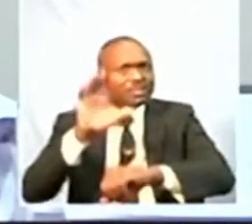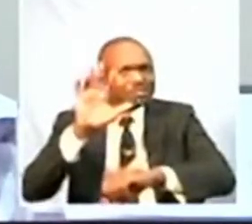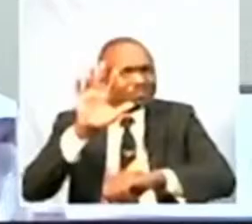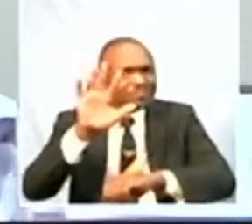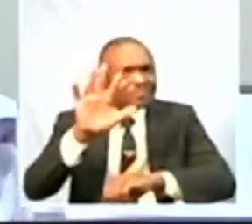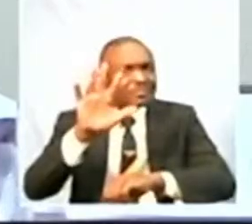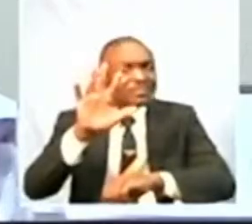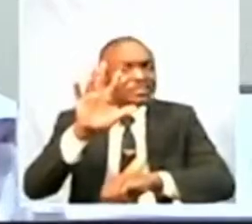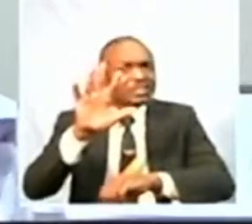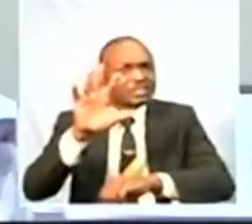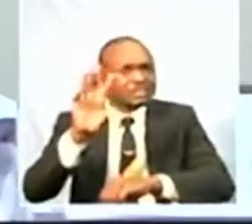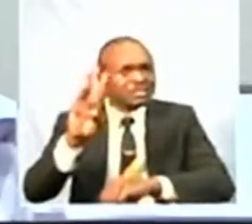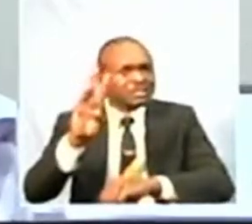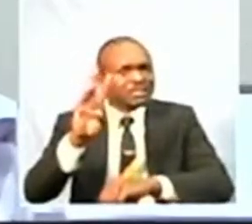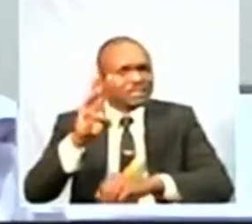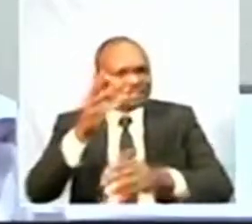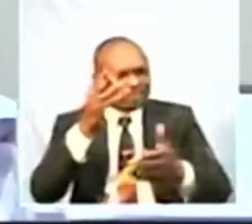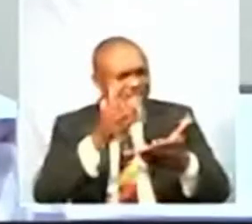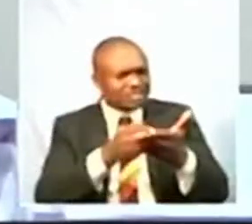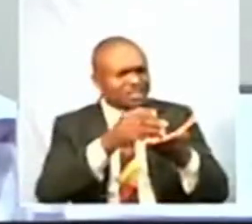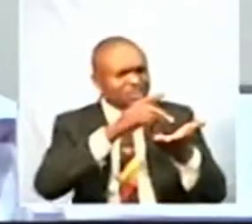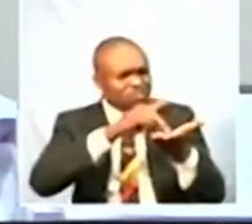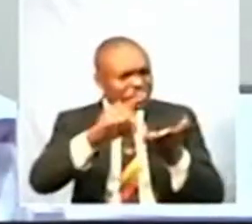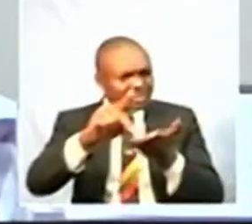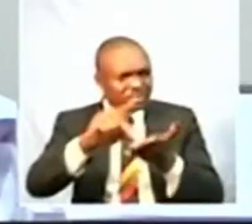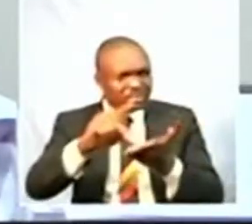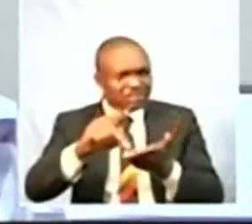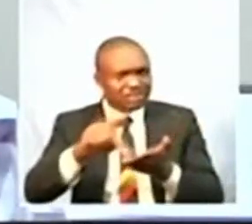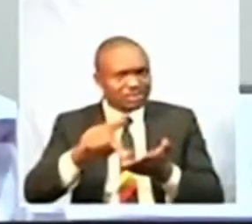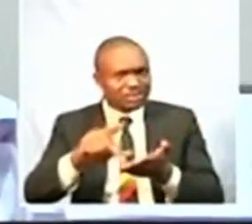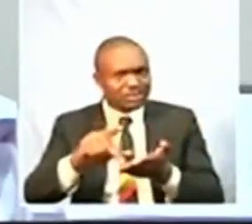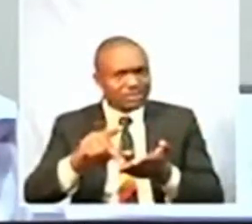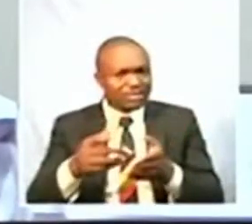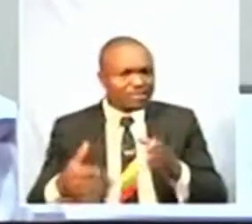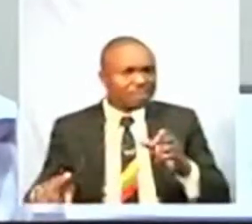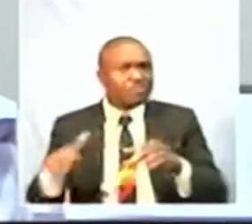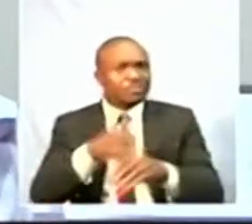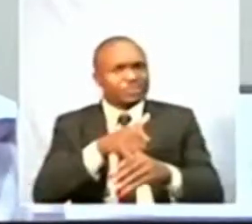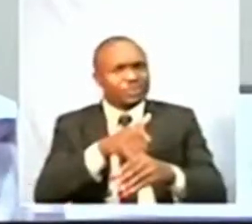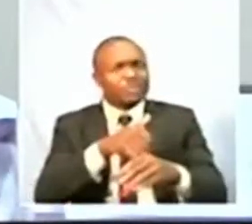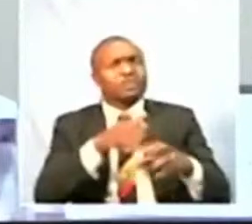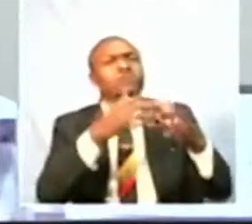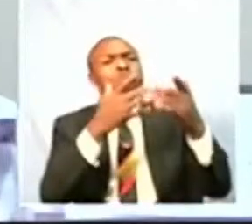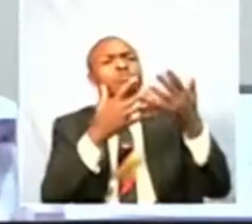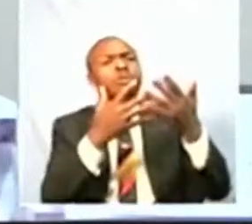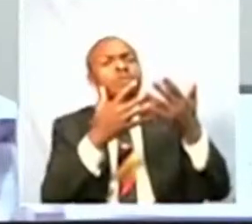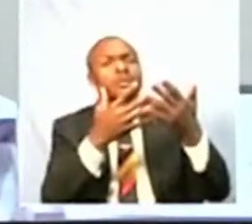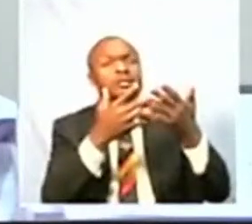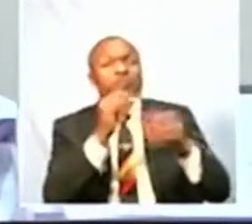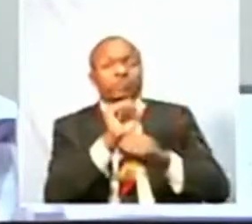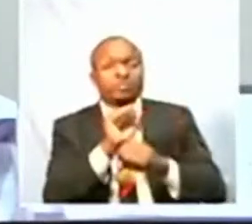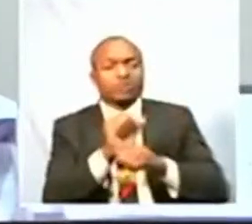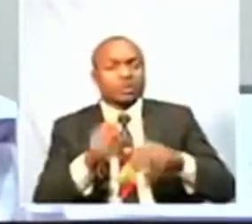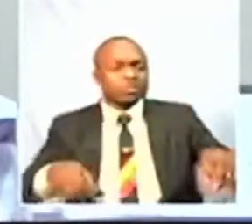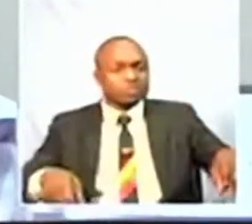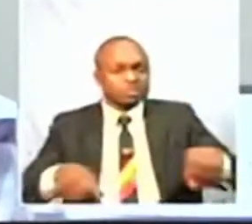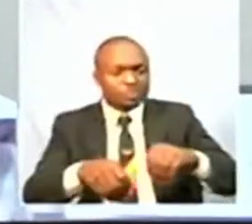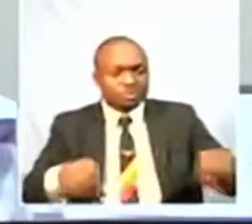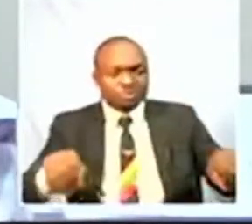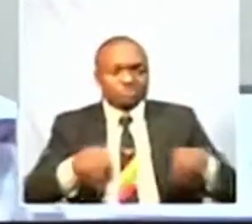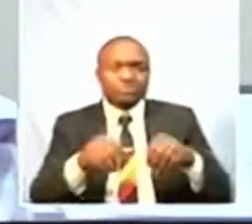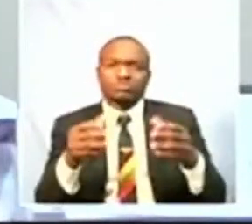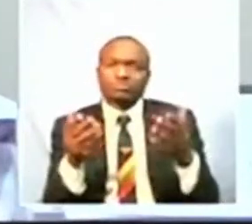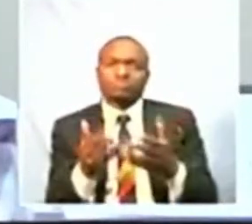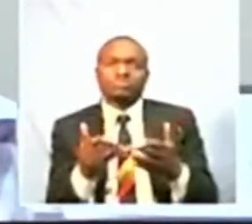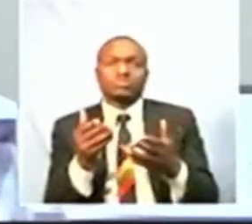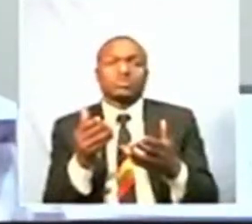56. I don't know if these are weeks, should be weeks. Included in the outstanding works, plumbing was not done,